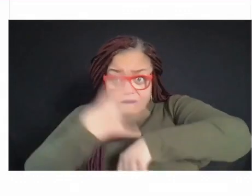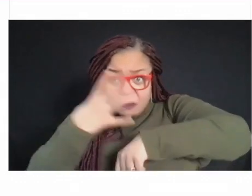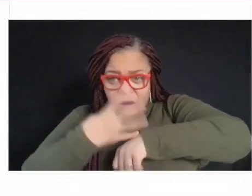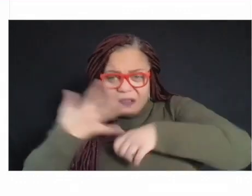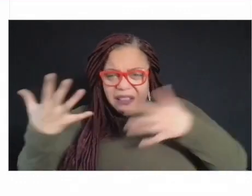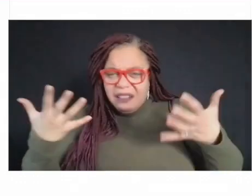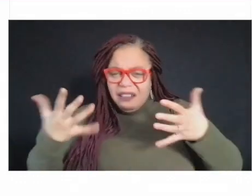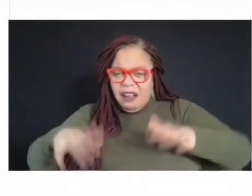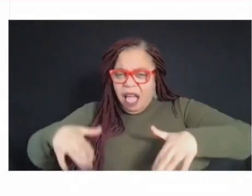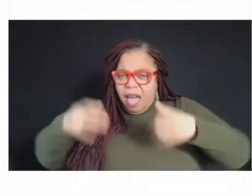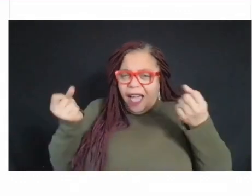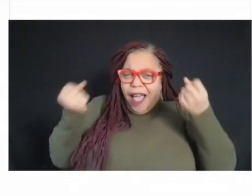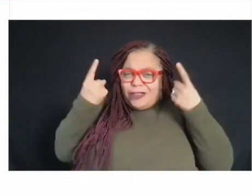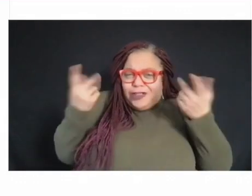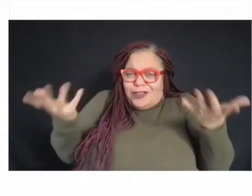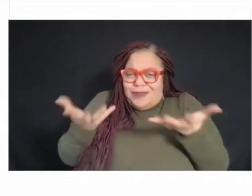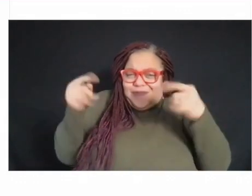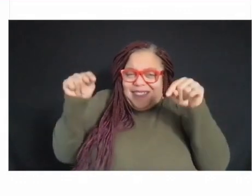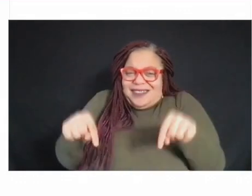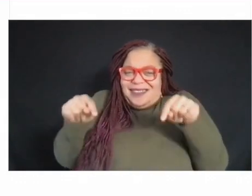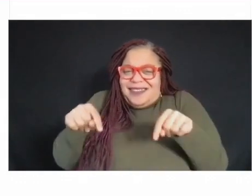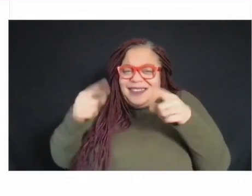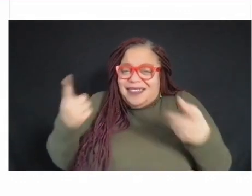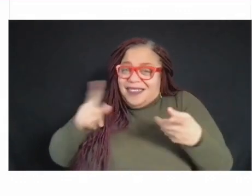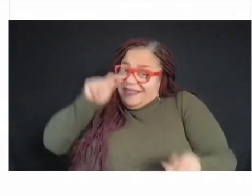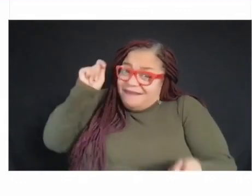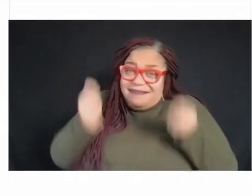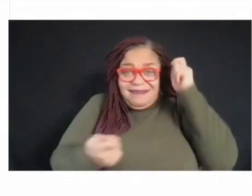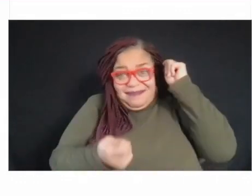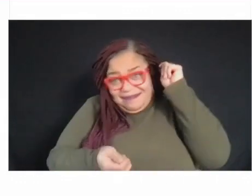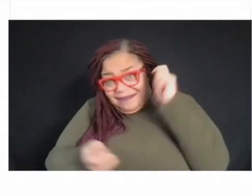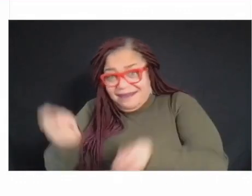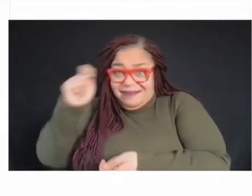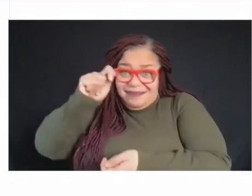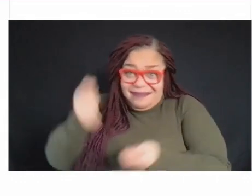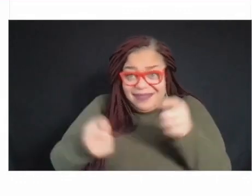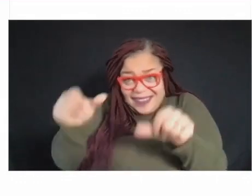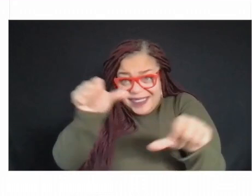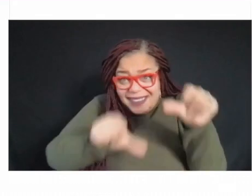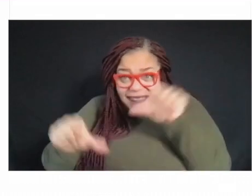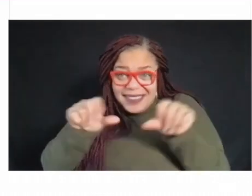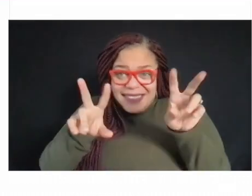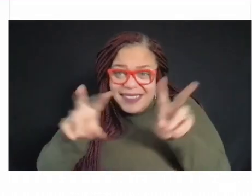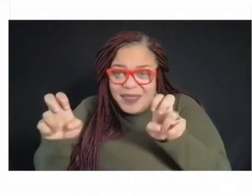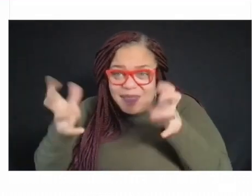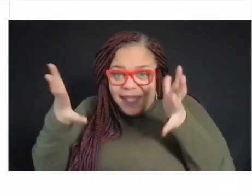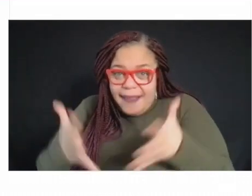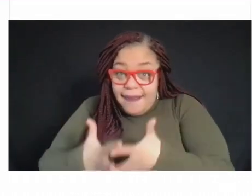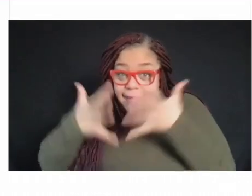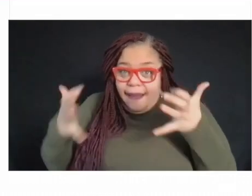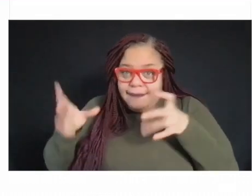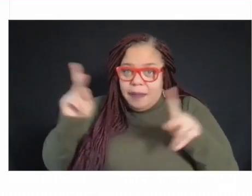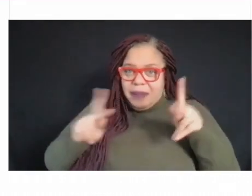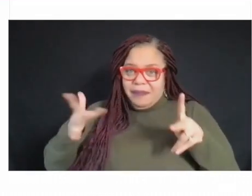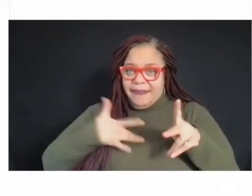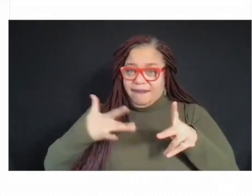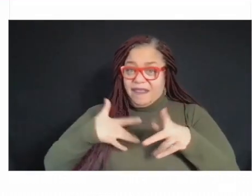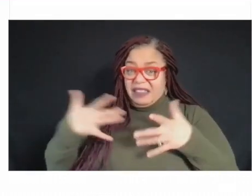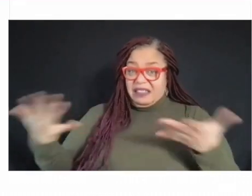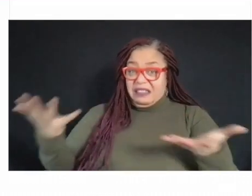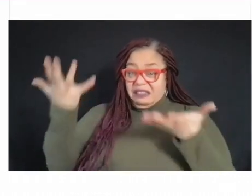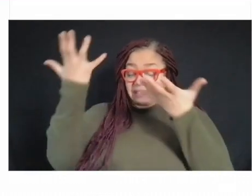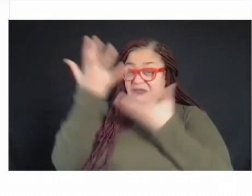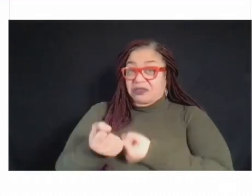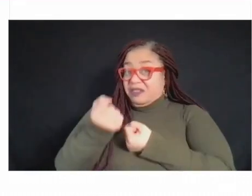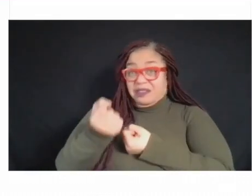very evolving science issue has left a lot of people feeling a lack of trust in what we say and how we do it because we've not explained